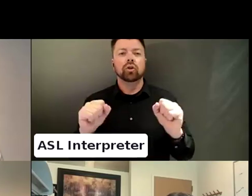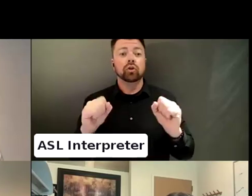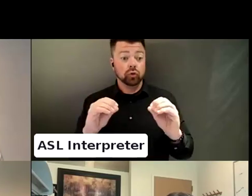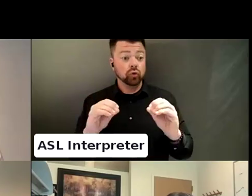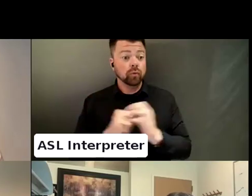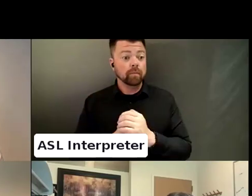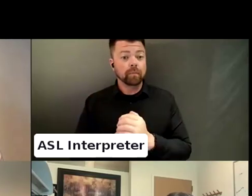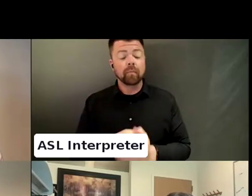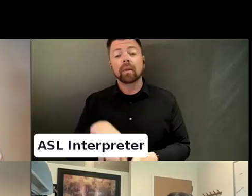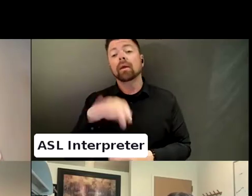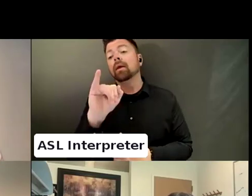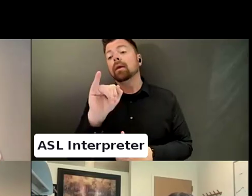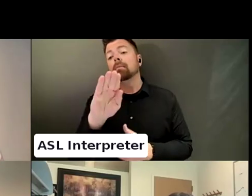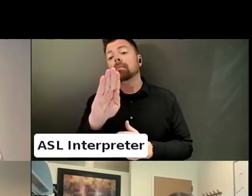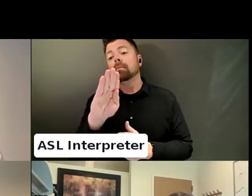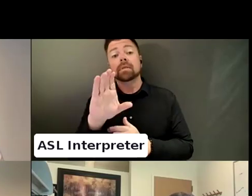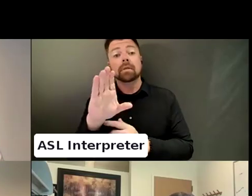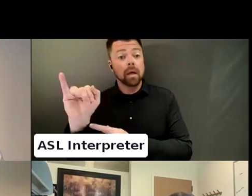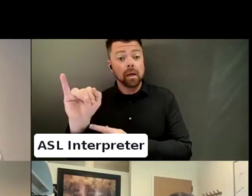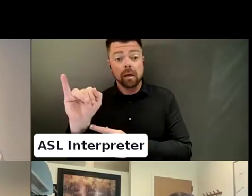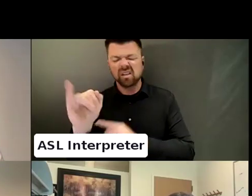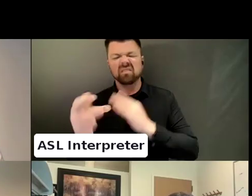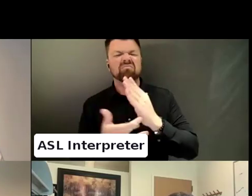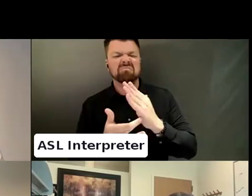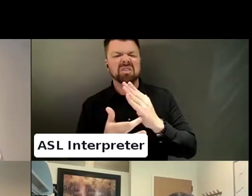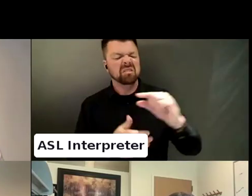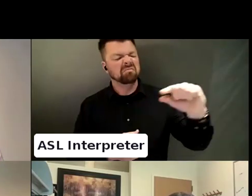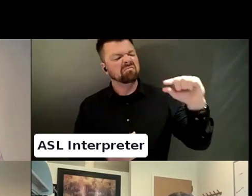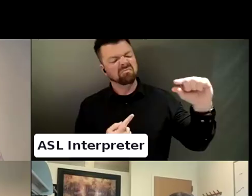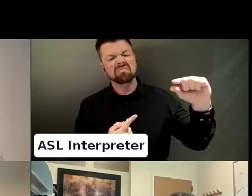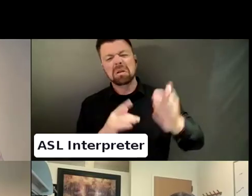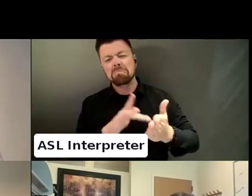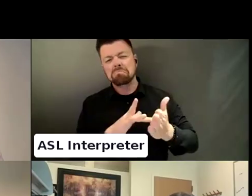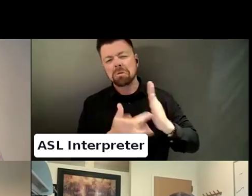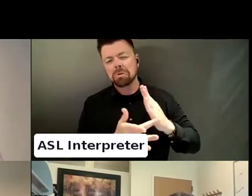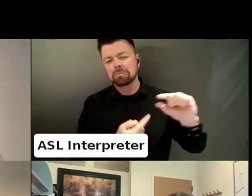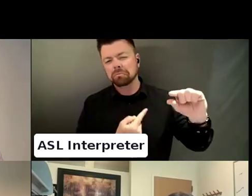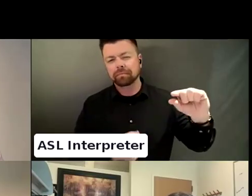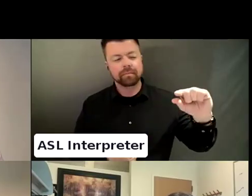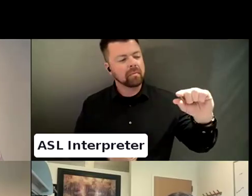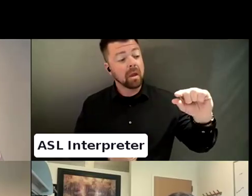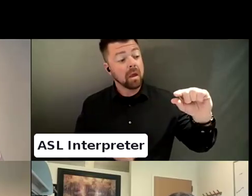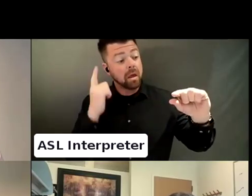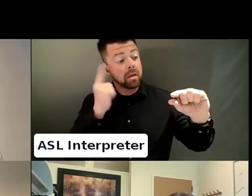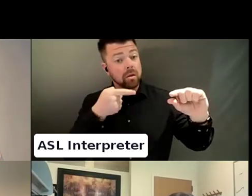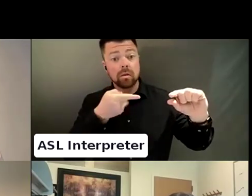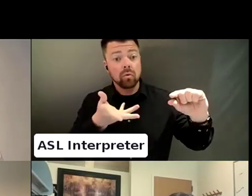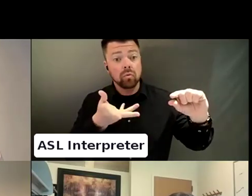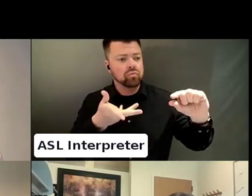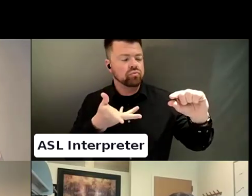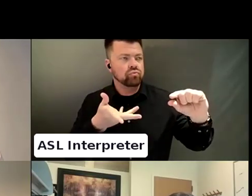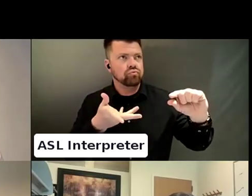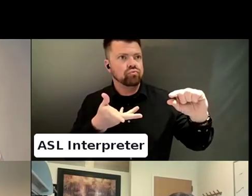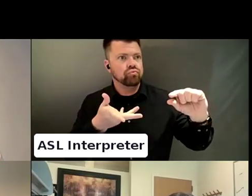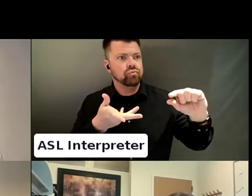implantable BCIs are a medical device, and so they're really meant to restore,